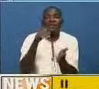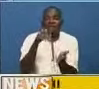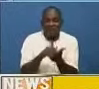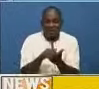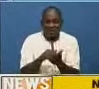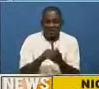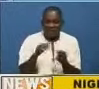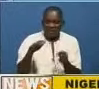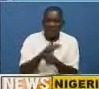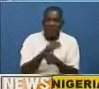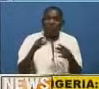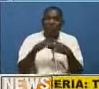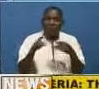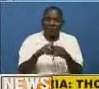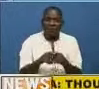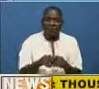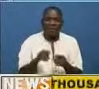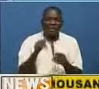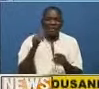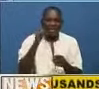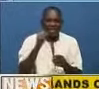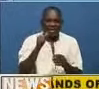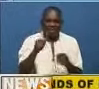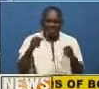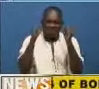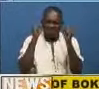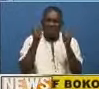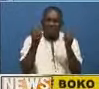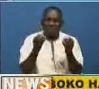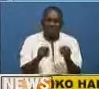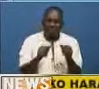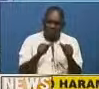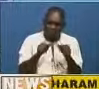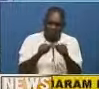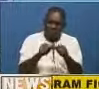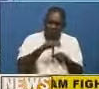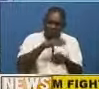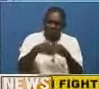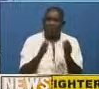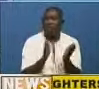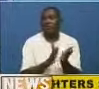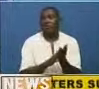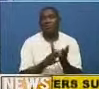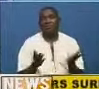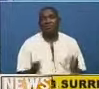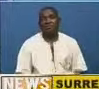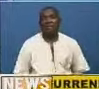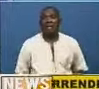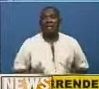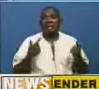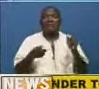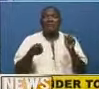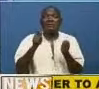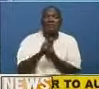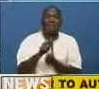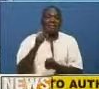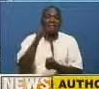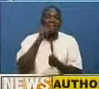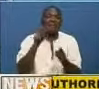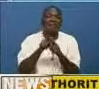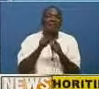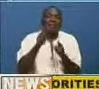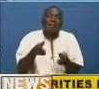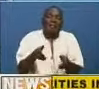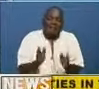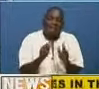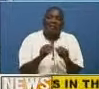story of perseverance against all odds. And I'm excited that the dynamics are changing, that a girl like that will be